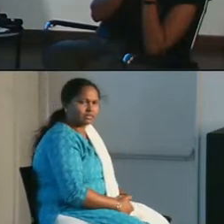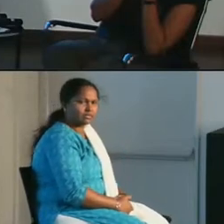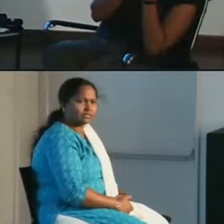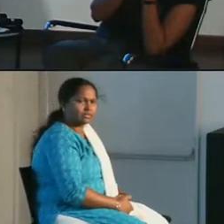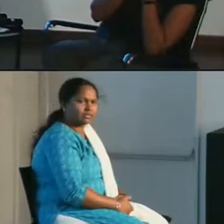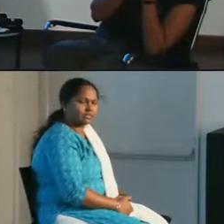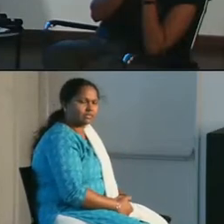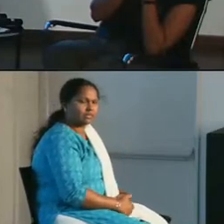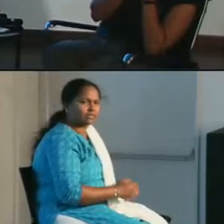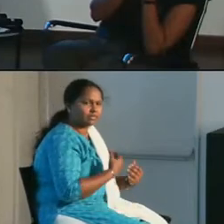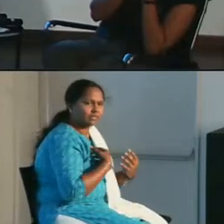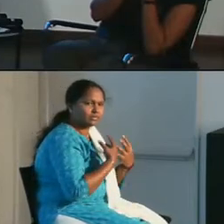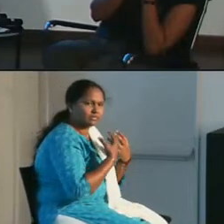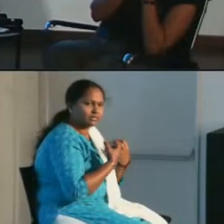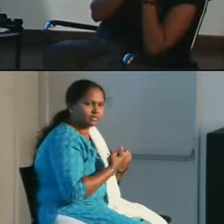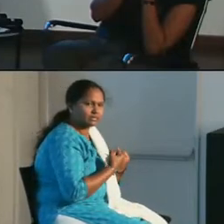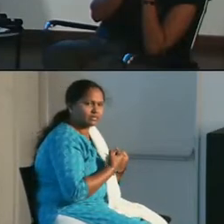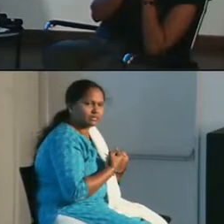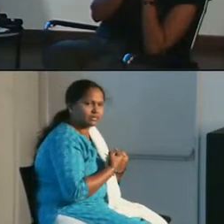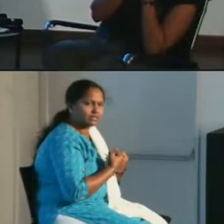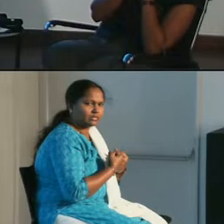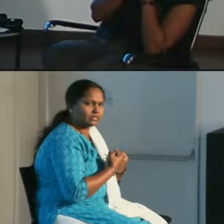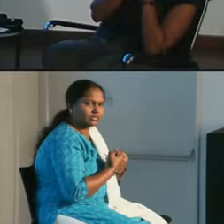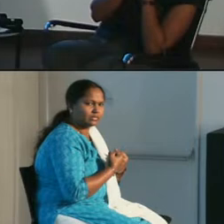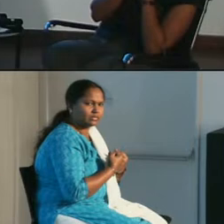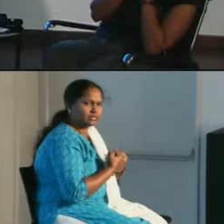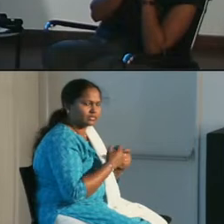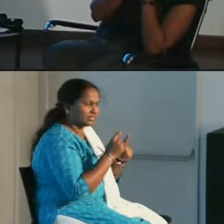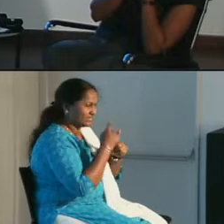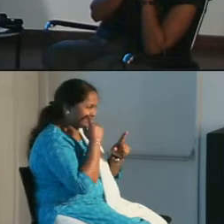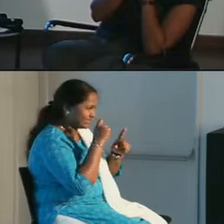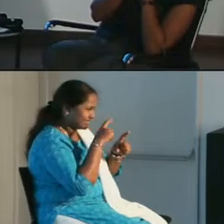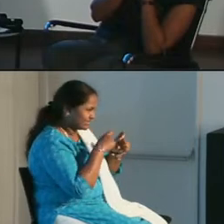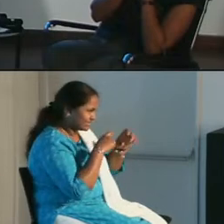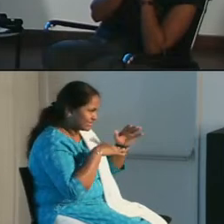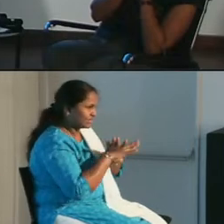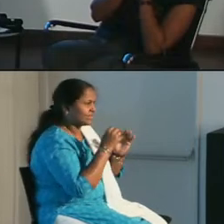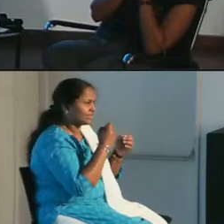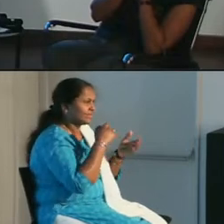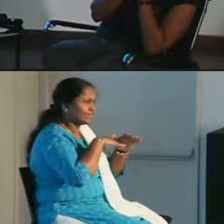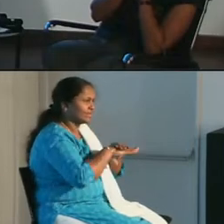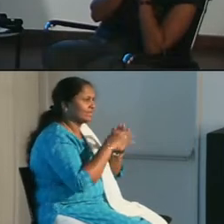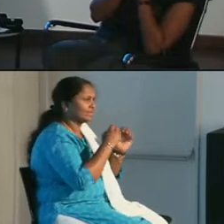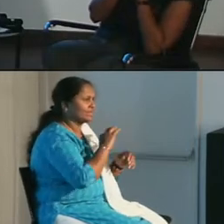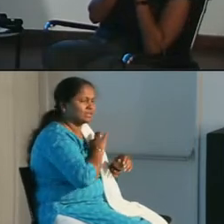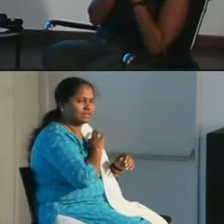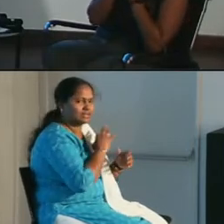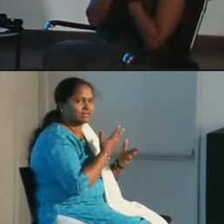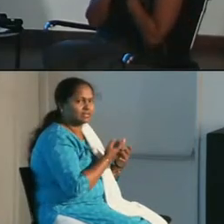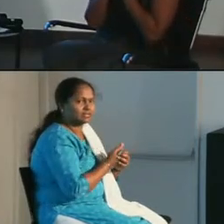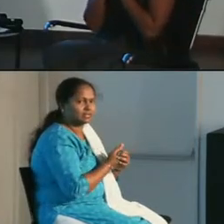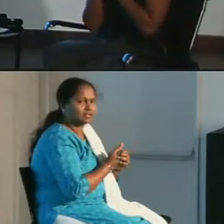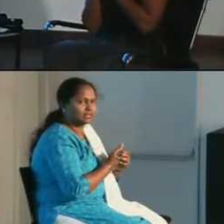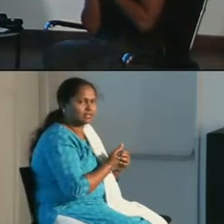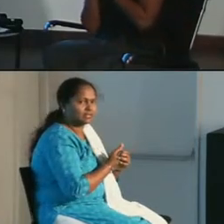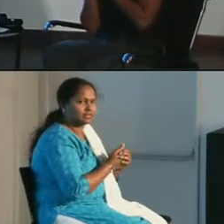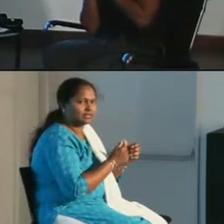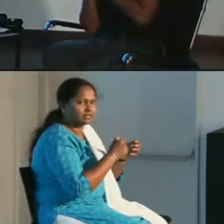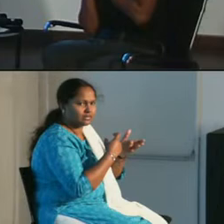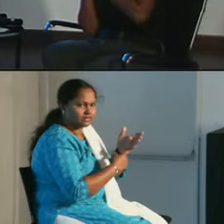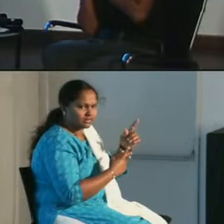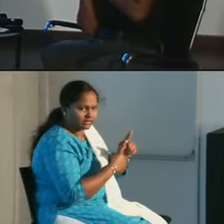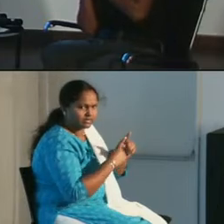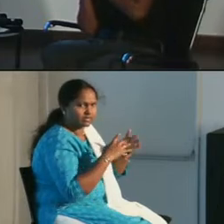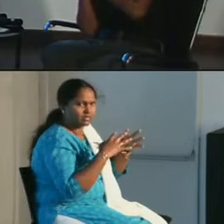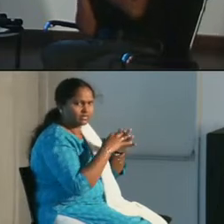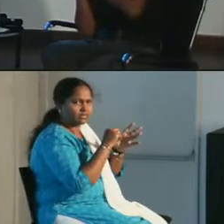I have been always interested in like art in the